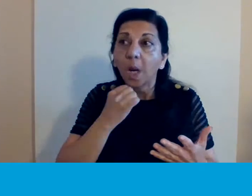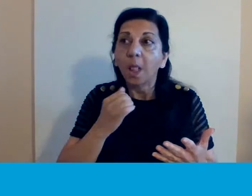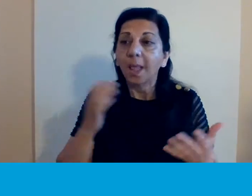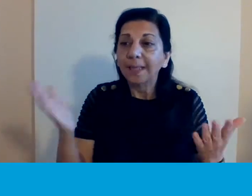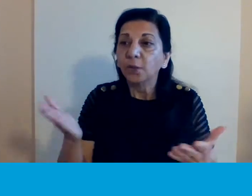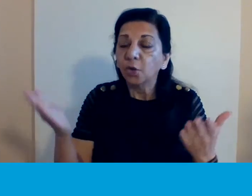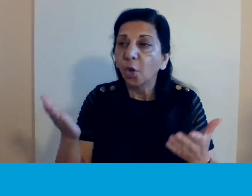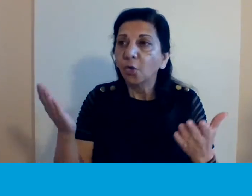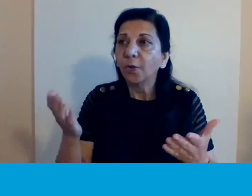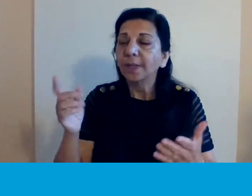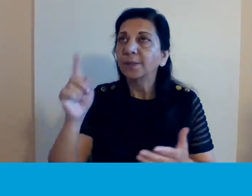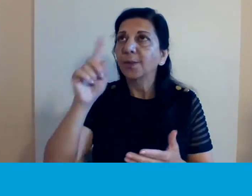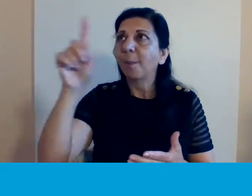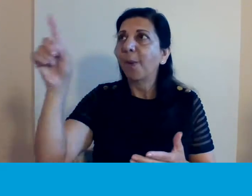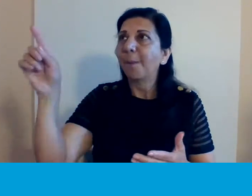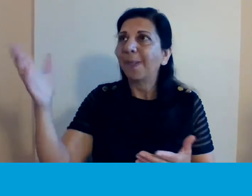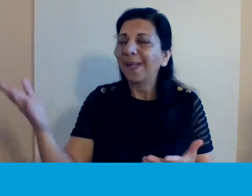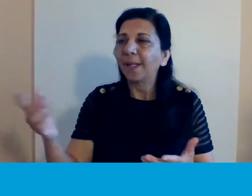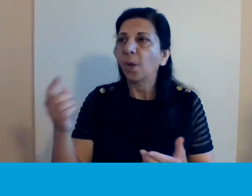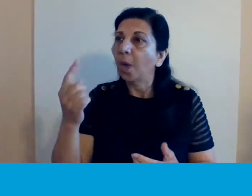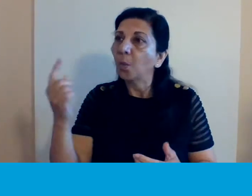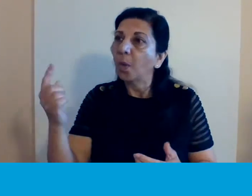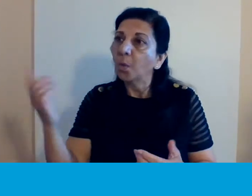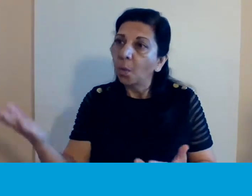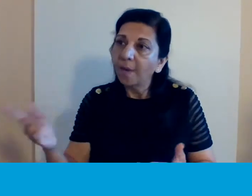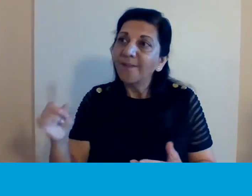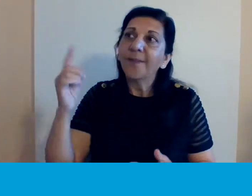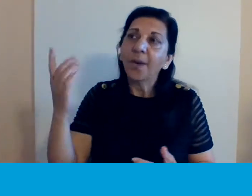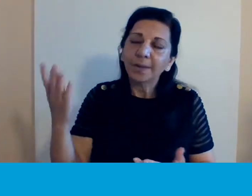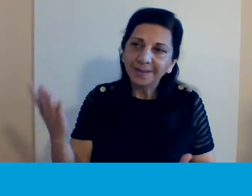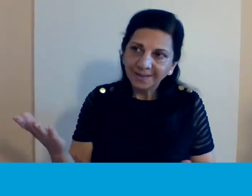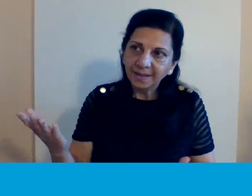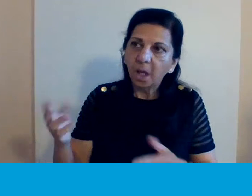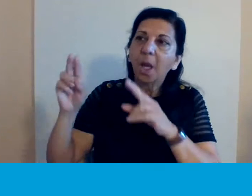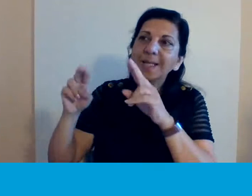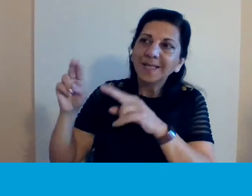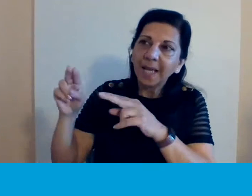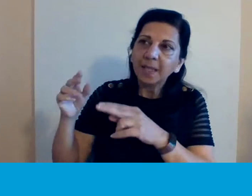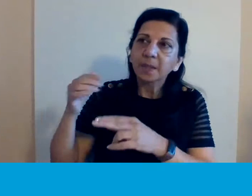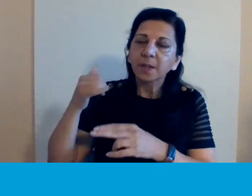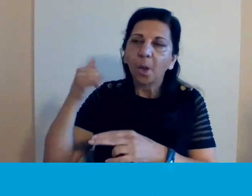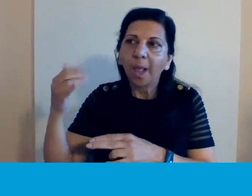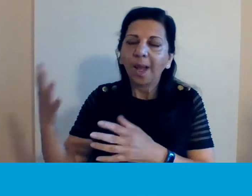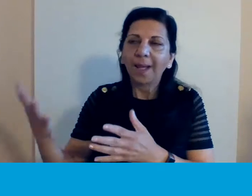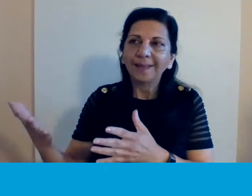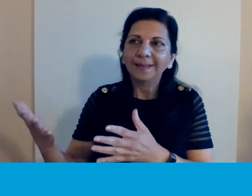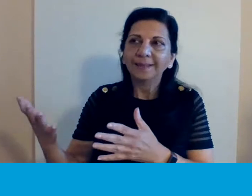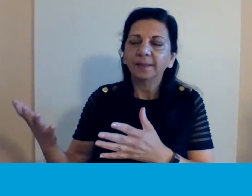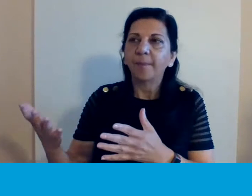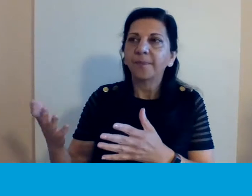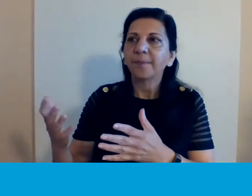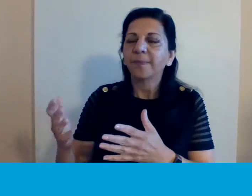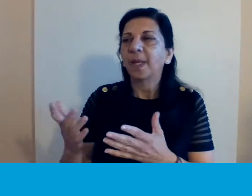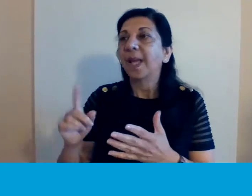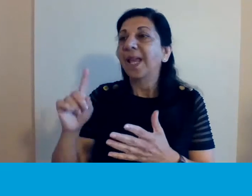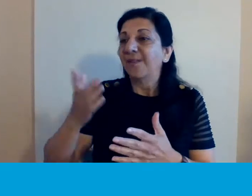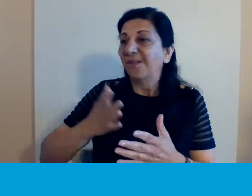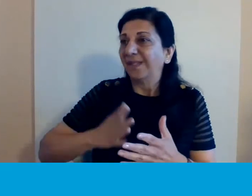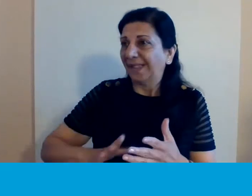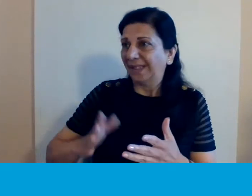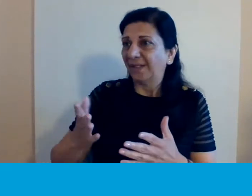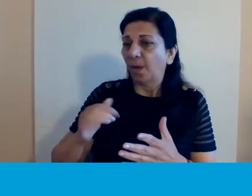to contact 111 for assessment or other services where they can get an assessment before going to A&E. And I think what's